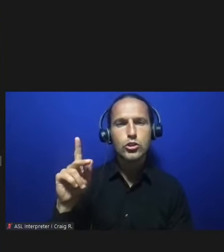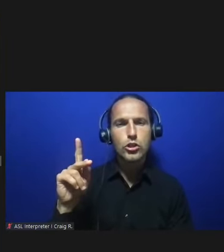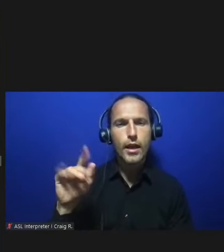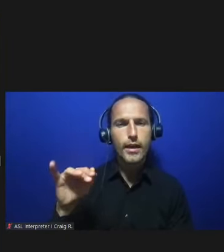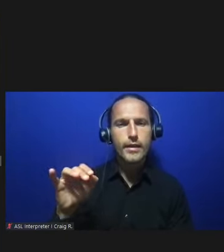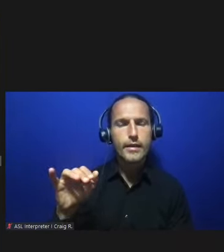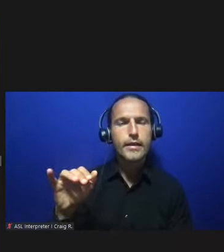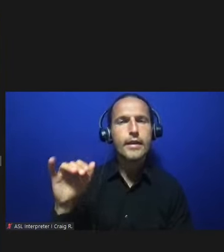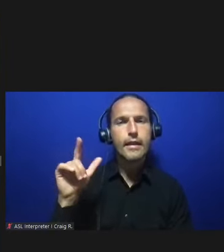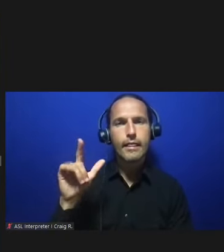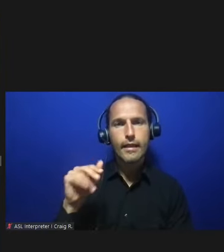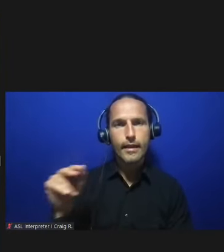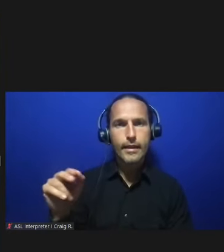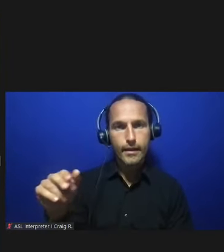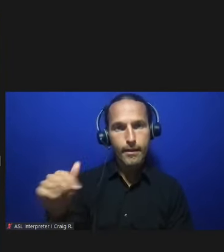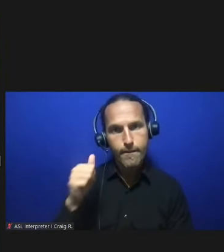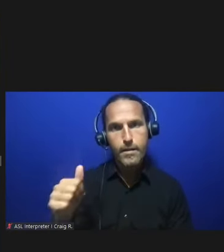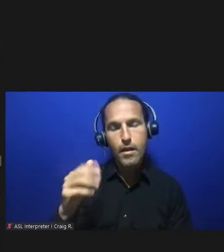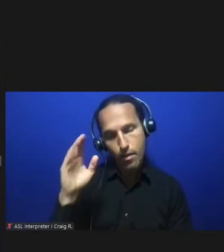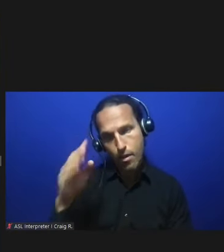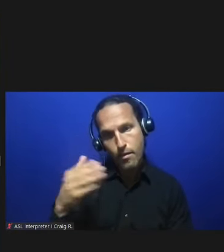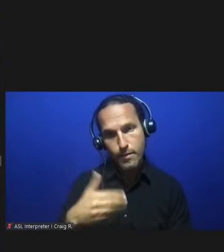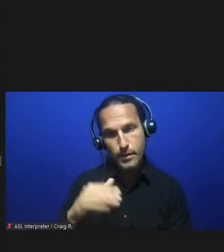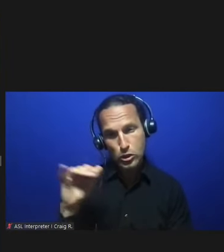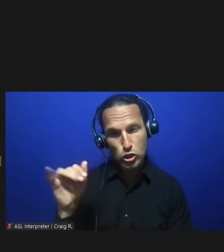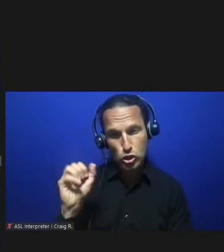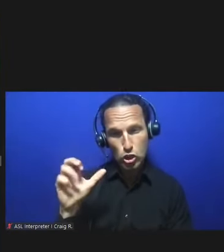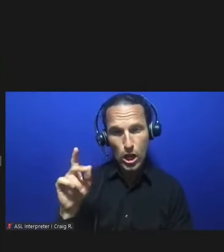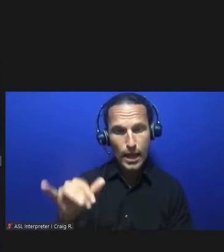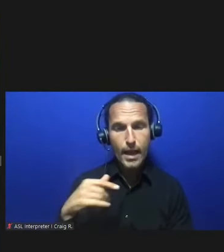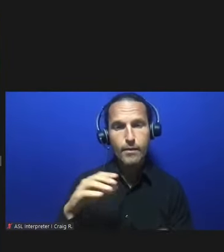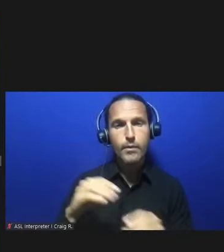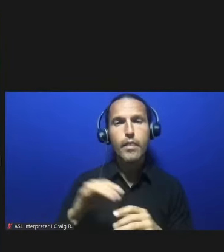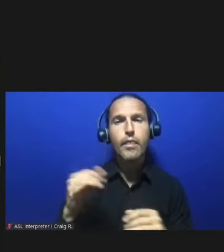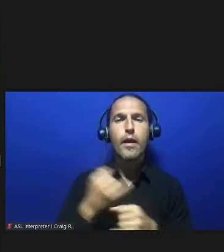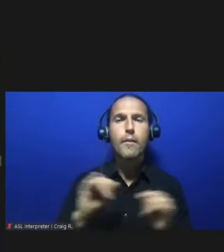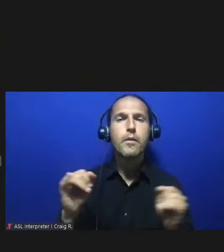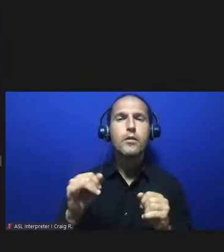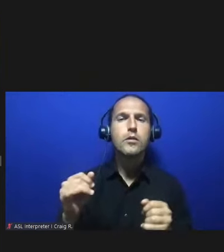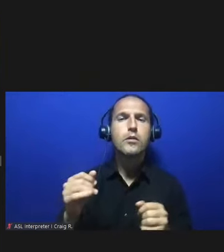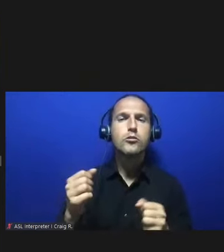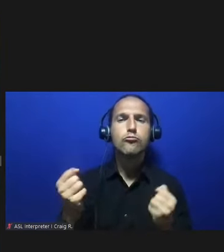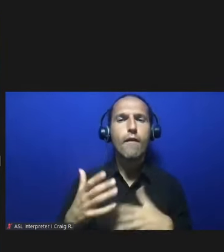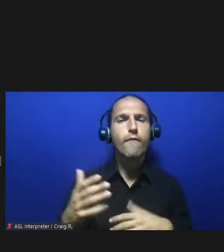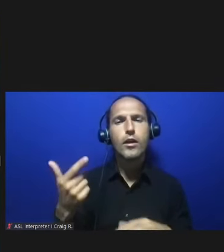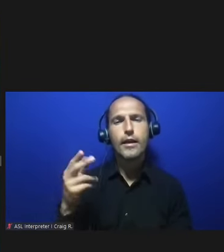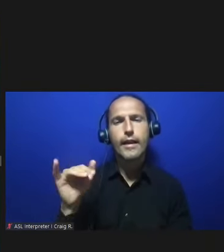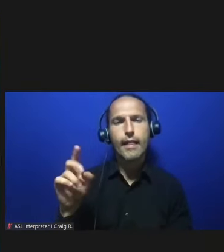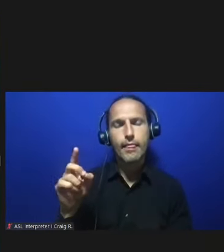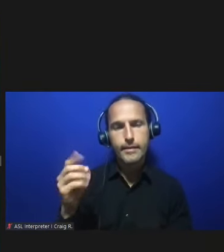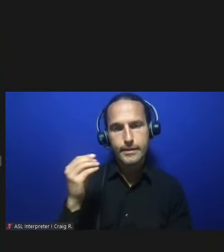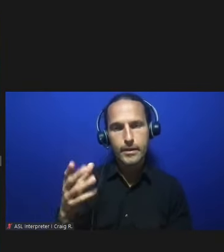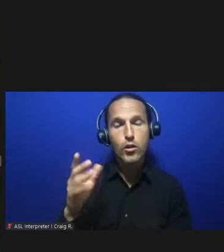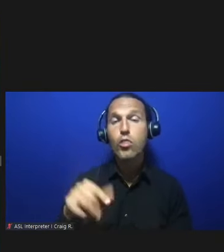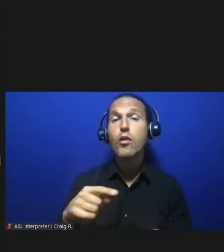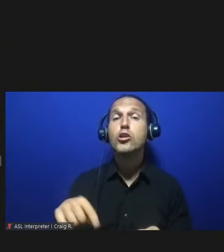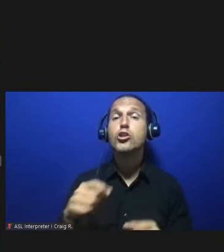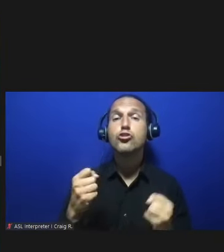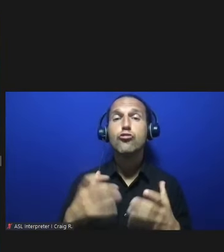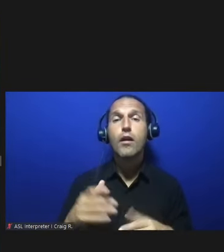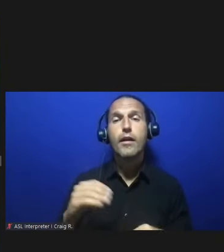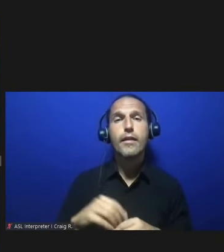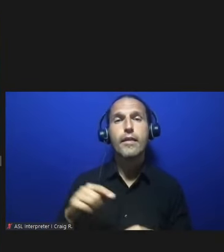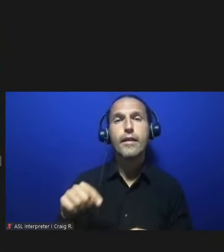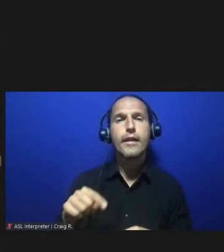right, my name is Jackie. I'm actually part of the Independent Drivers Guild. So what I wanna say is that drivers in the